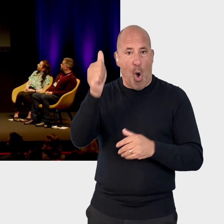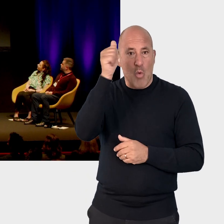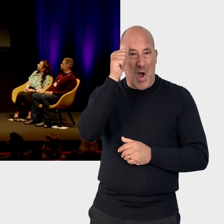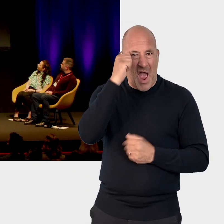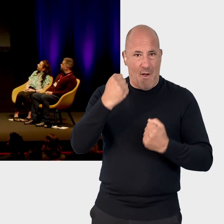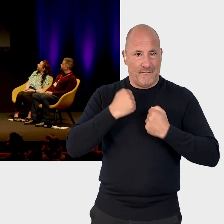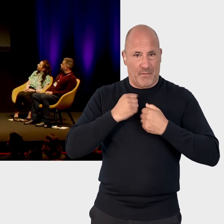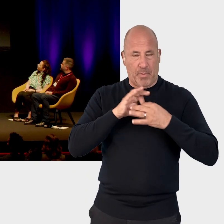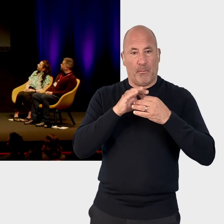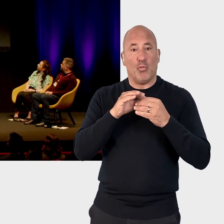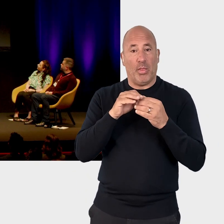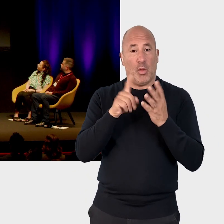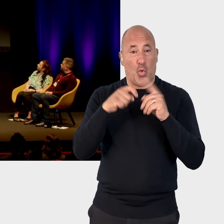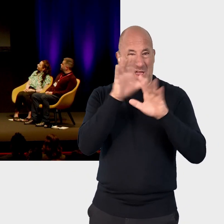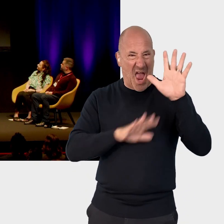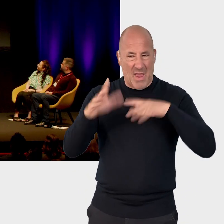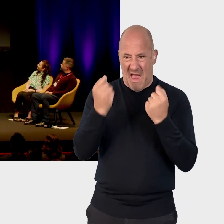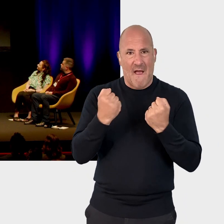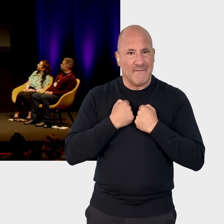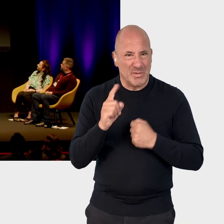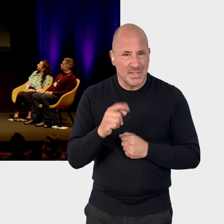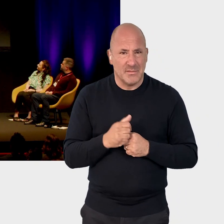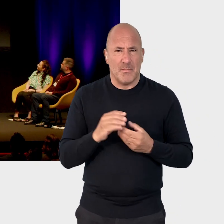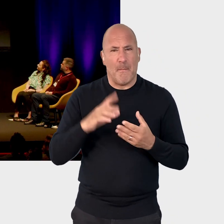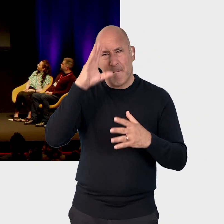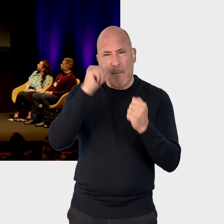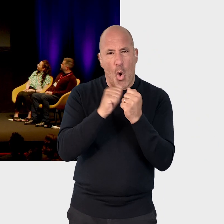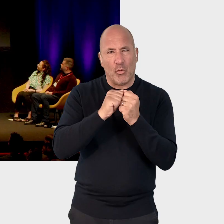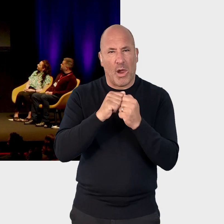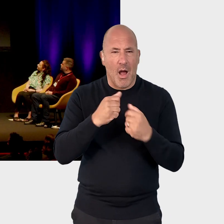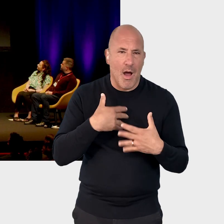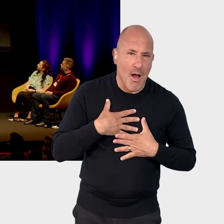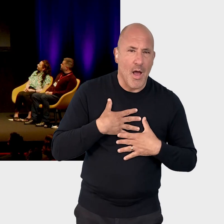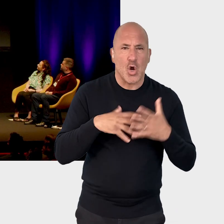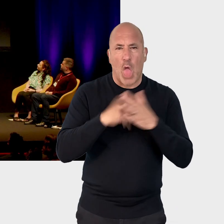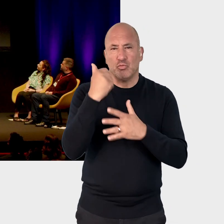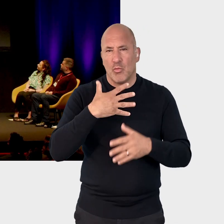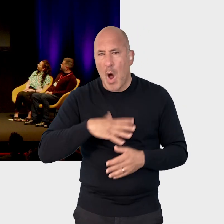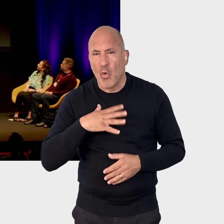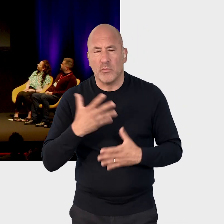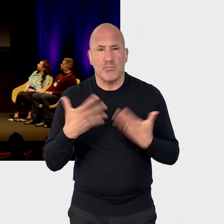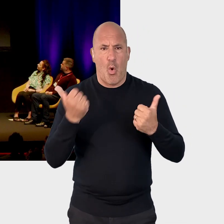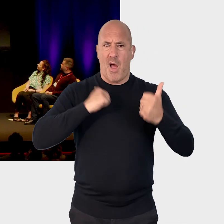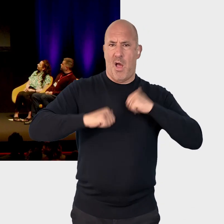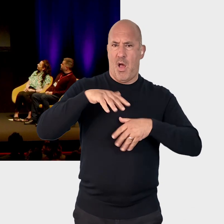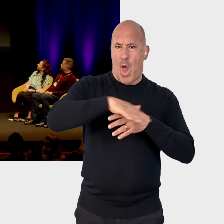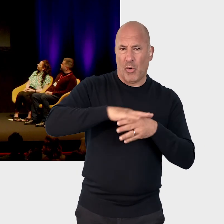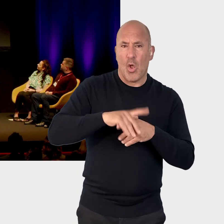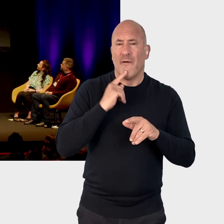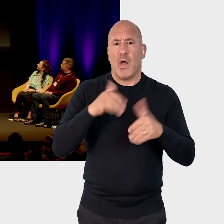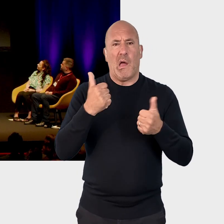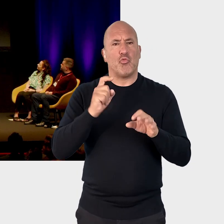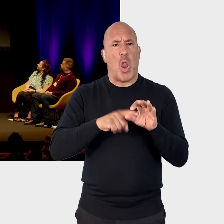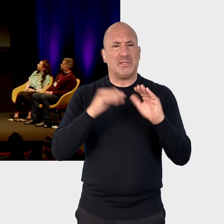of the National Gallery as a collection across the UK, create memorable experiences, raise cultural aspirations, increase local pride, and